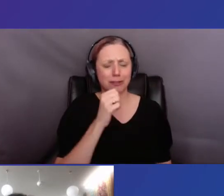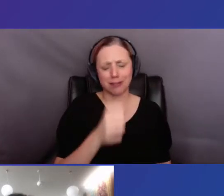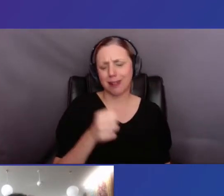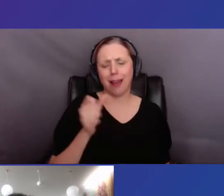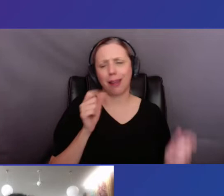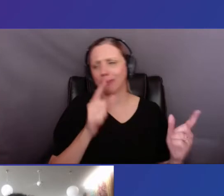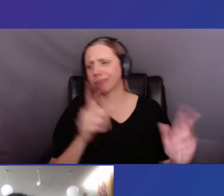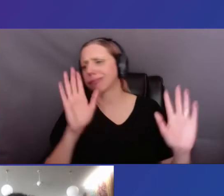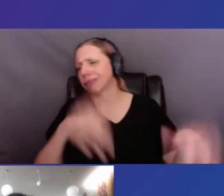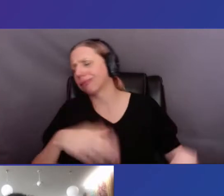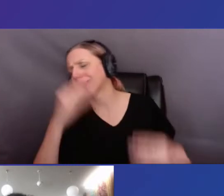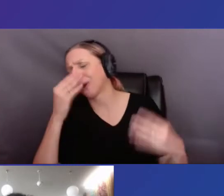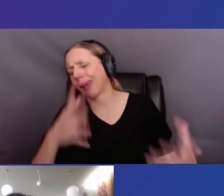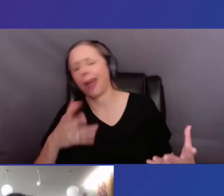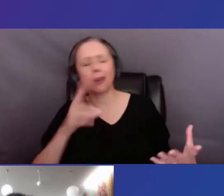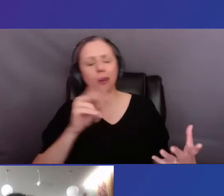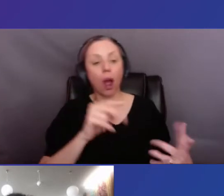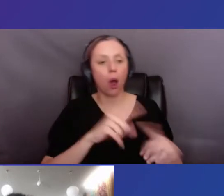more efficiency.